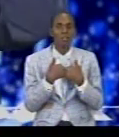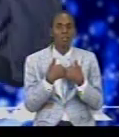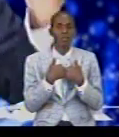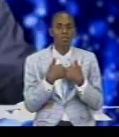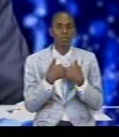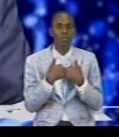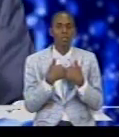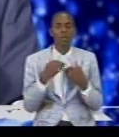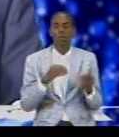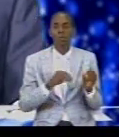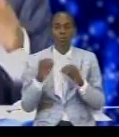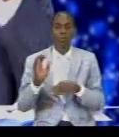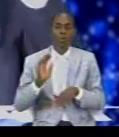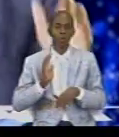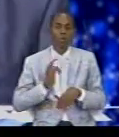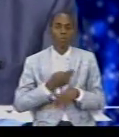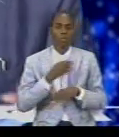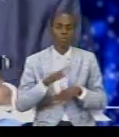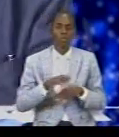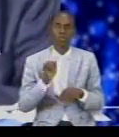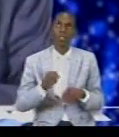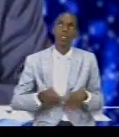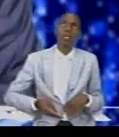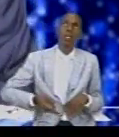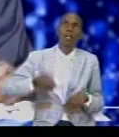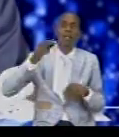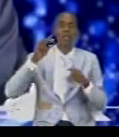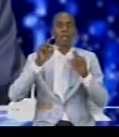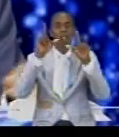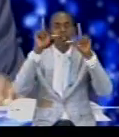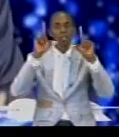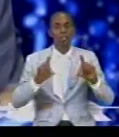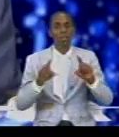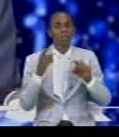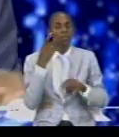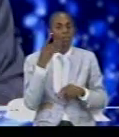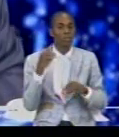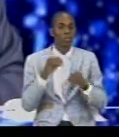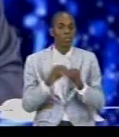on a higher level. Look at what you are told in Ephesians chapter 2.